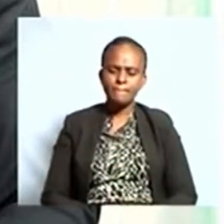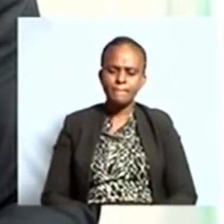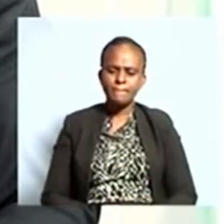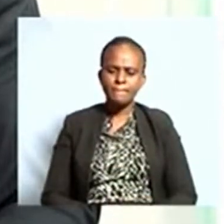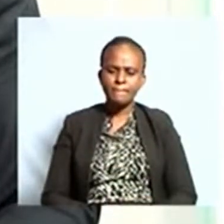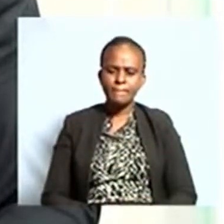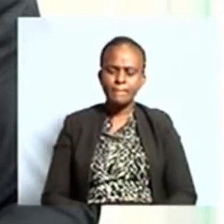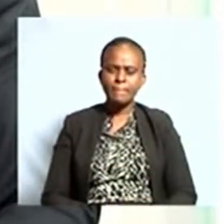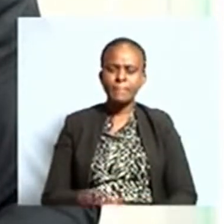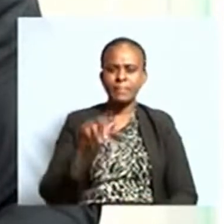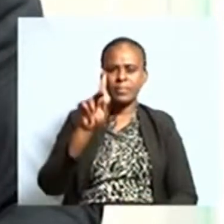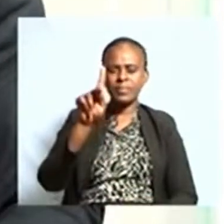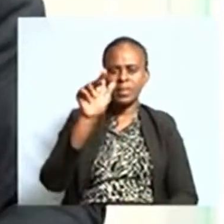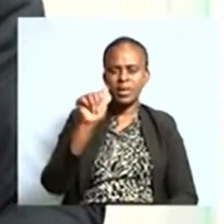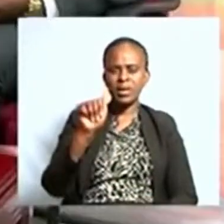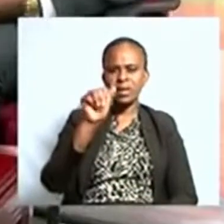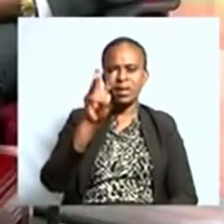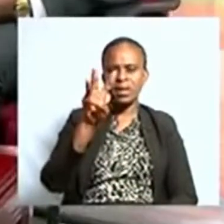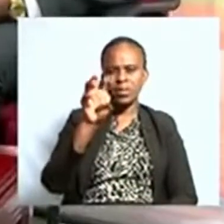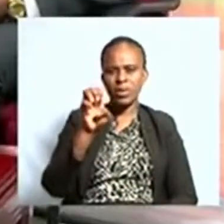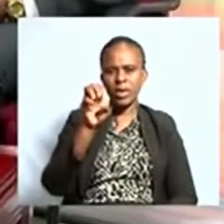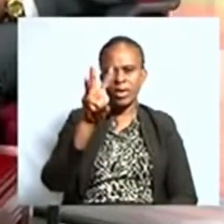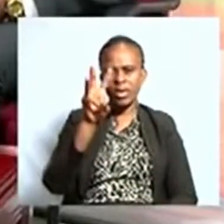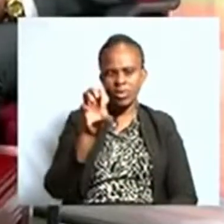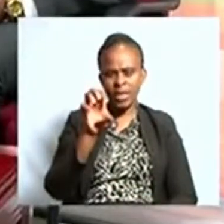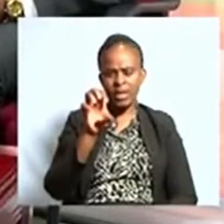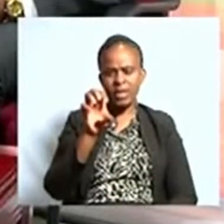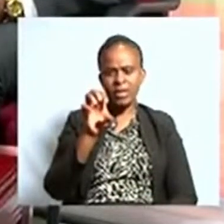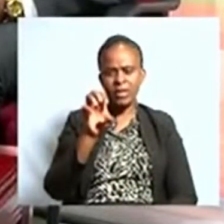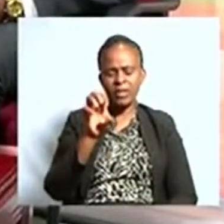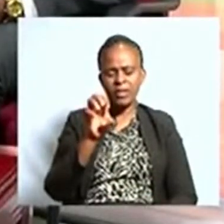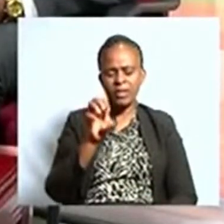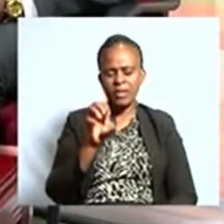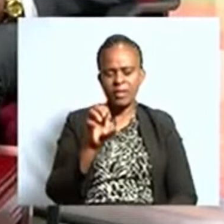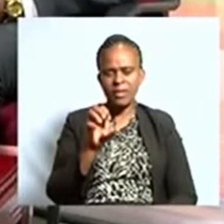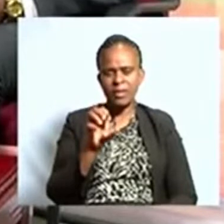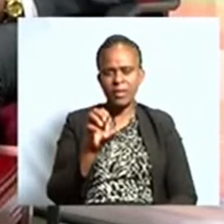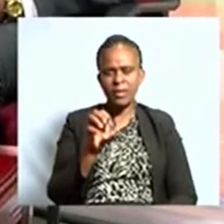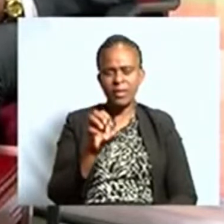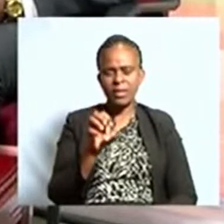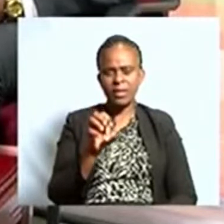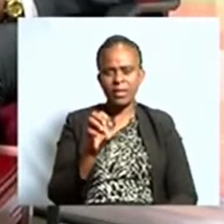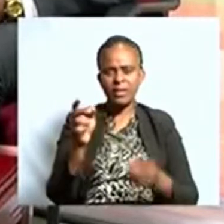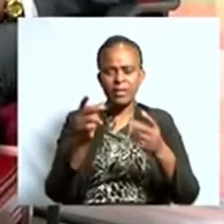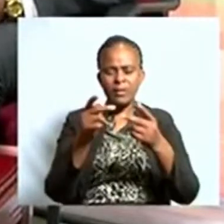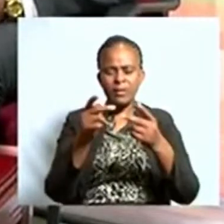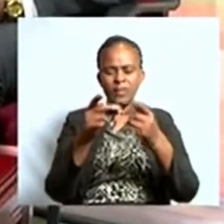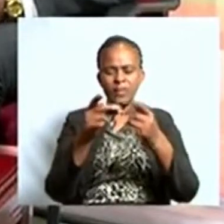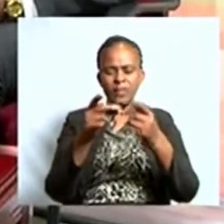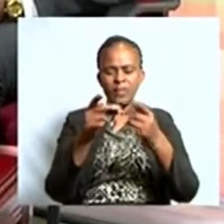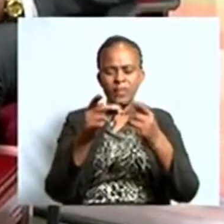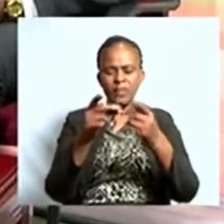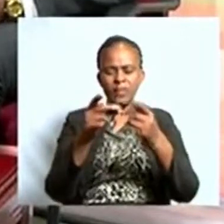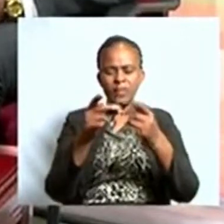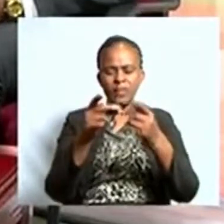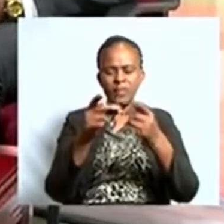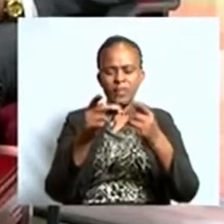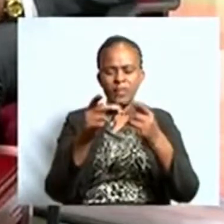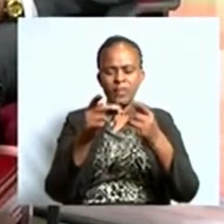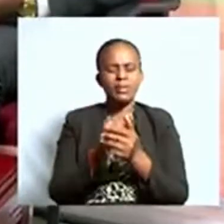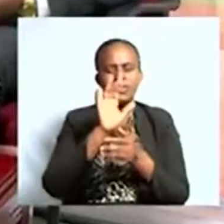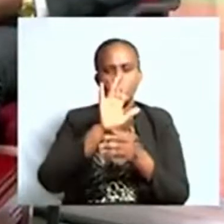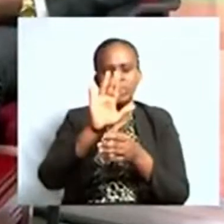Regan Kawewe. Mr. Kawewe, where are you calling us from? Yeah, I'm calling from Munari. Munari. Yes. What's